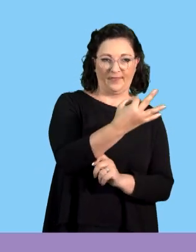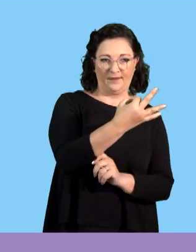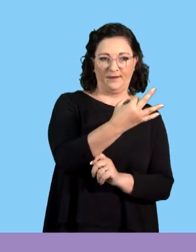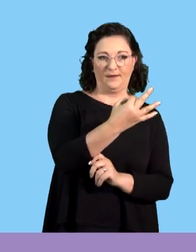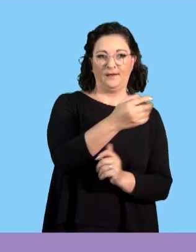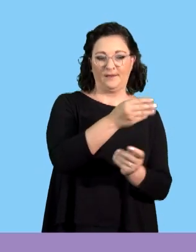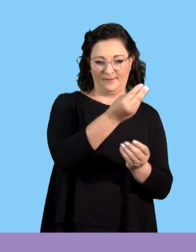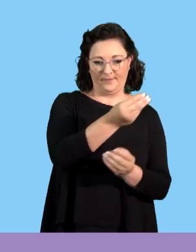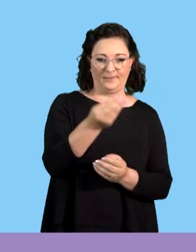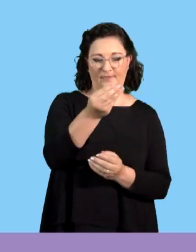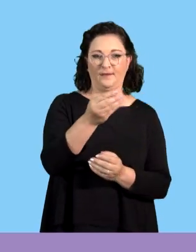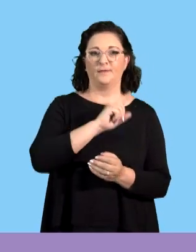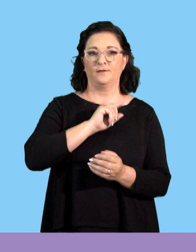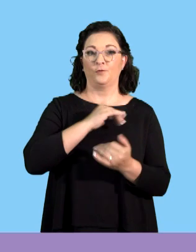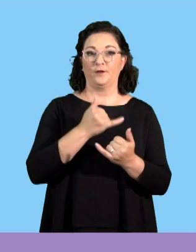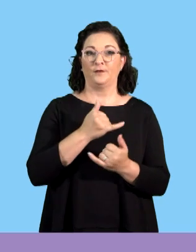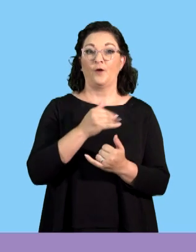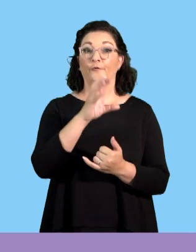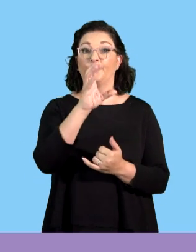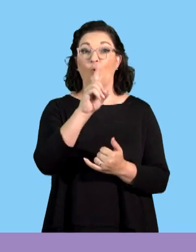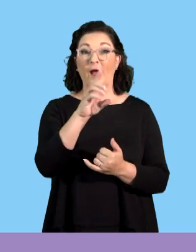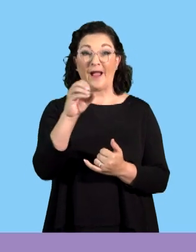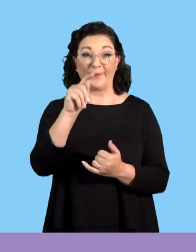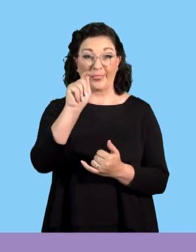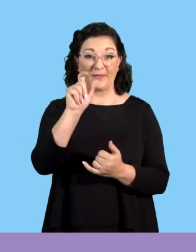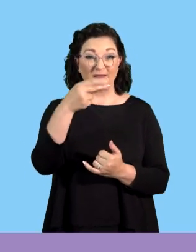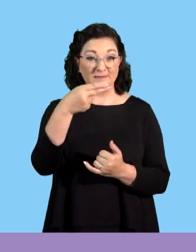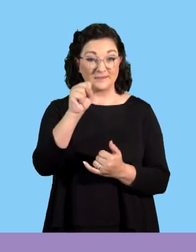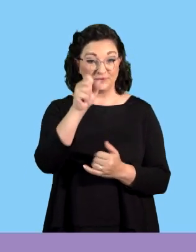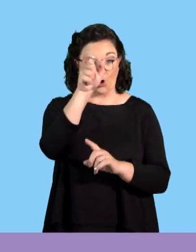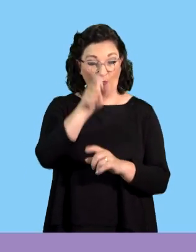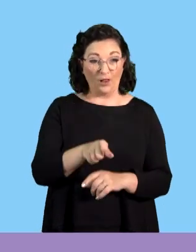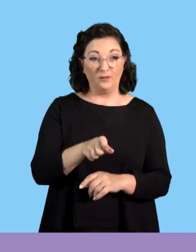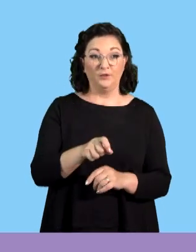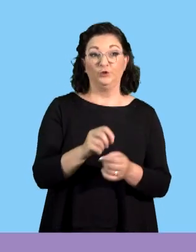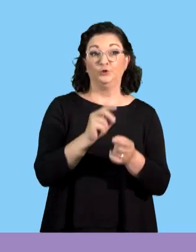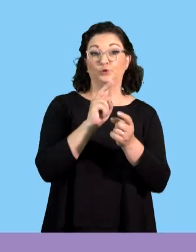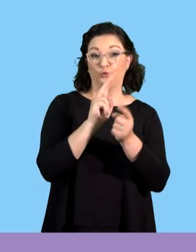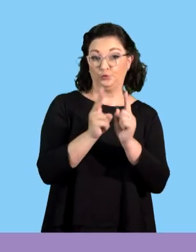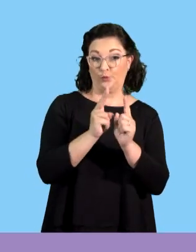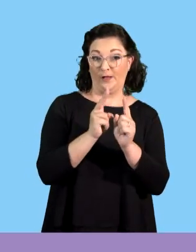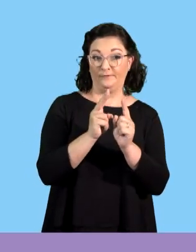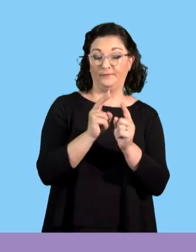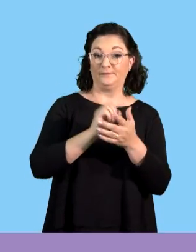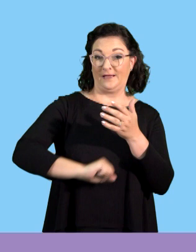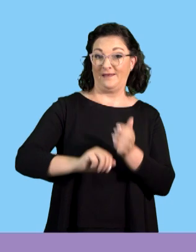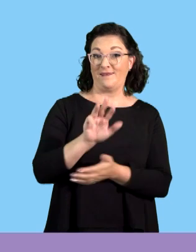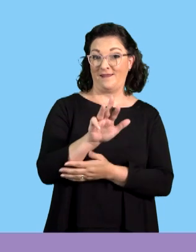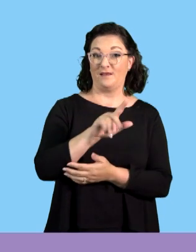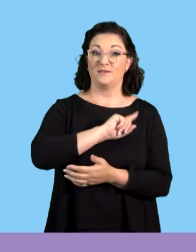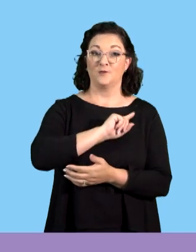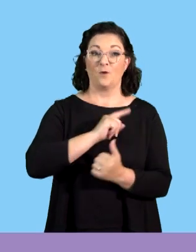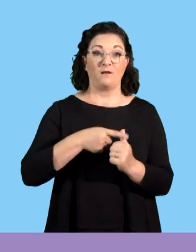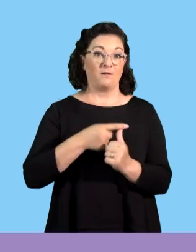have 12 hundreds. 12 hundreds, subtract 9 hundreds, which will,